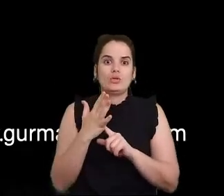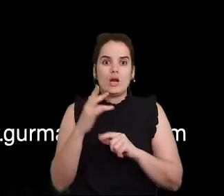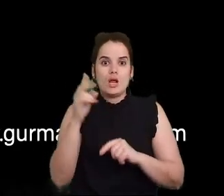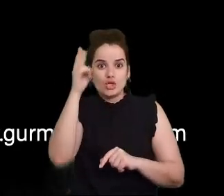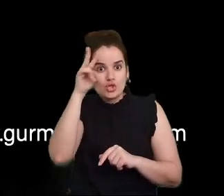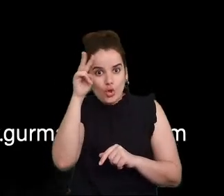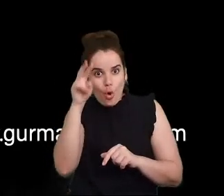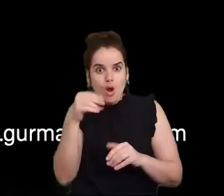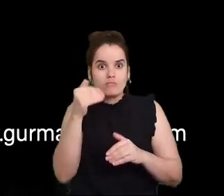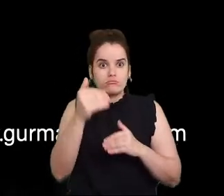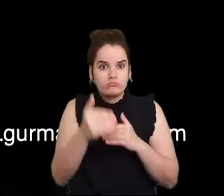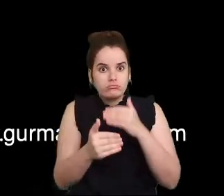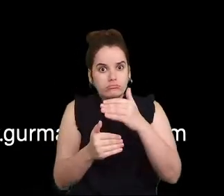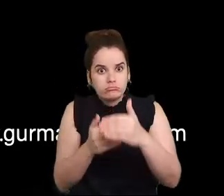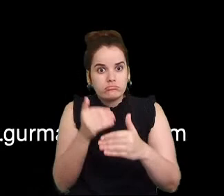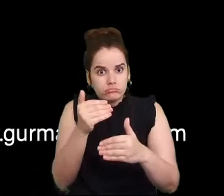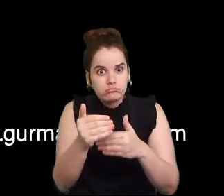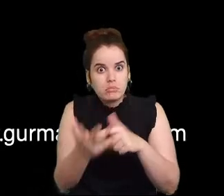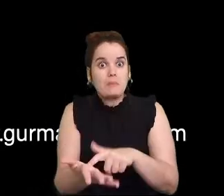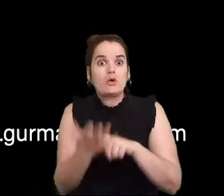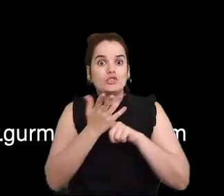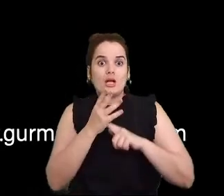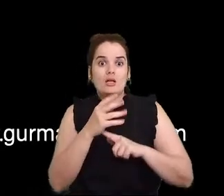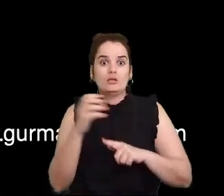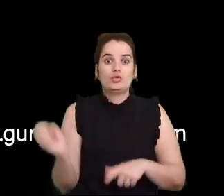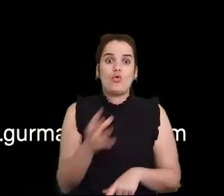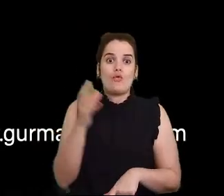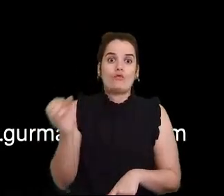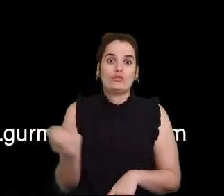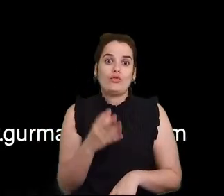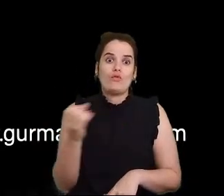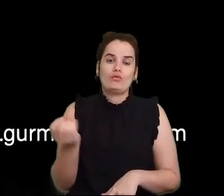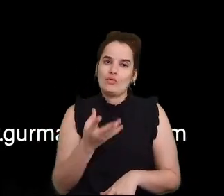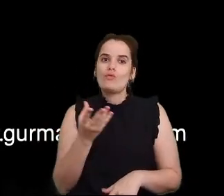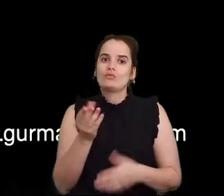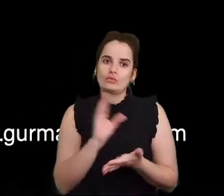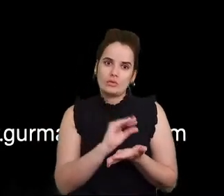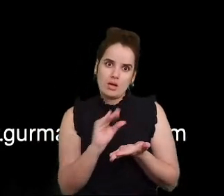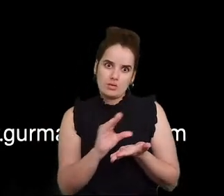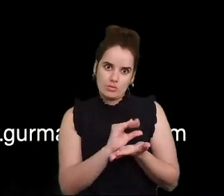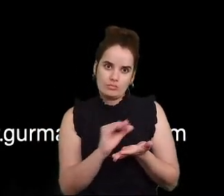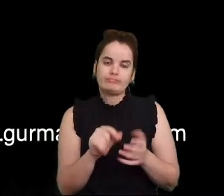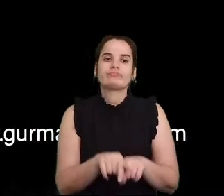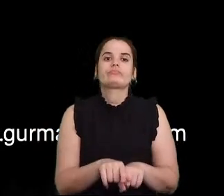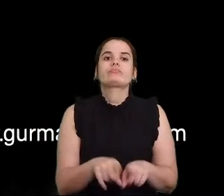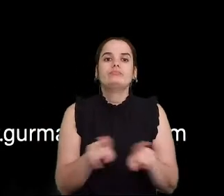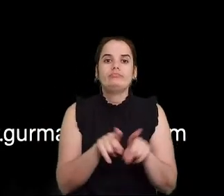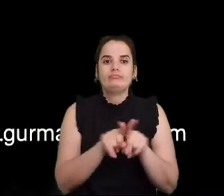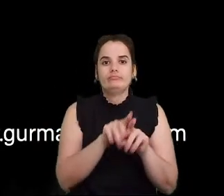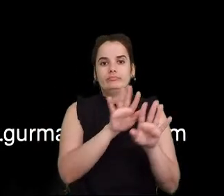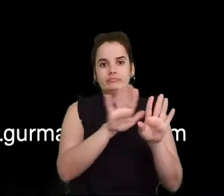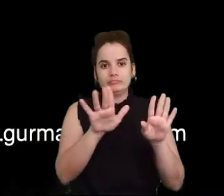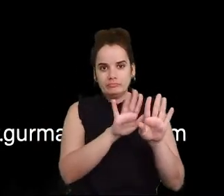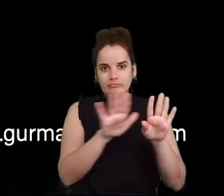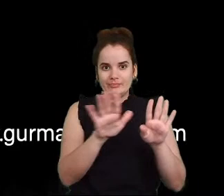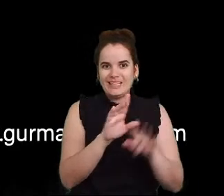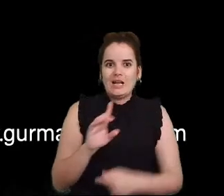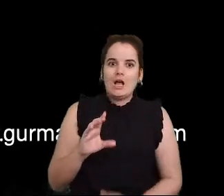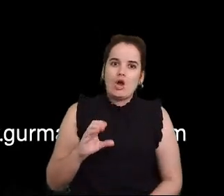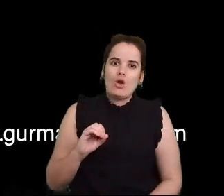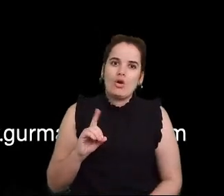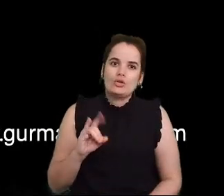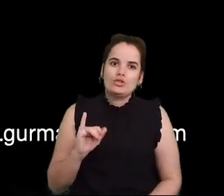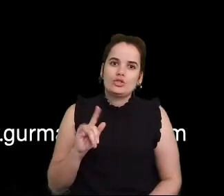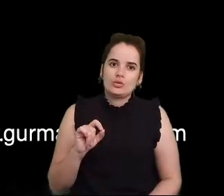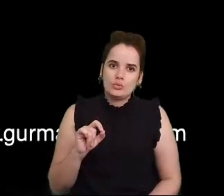race. It could also mean that you have these scrolly telling sorts of pieces.